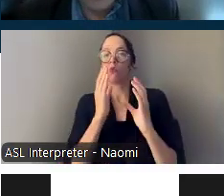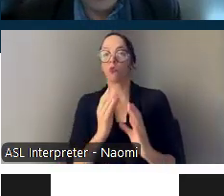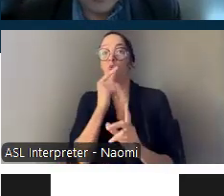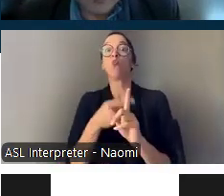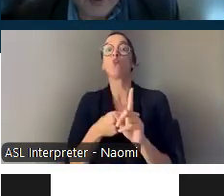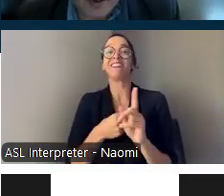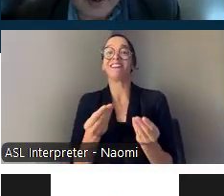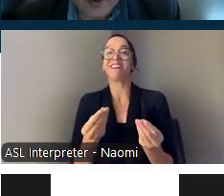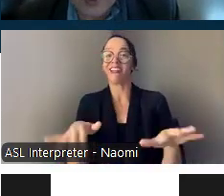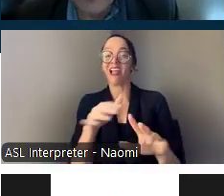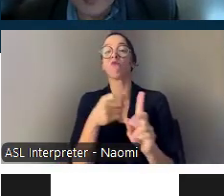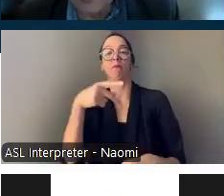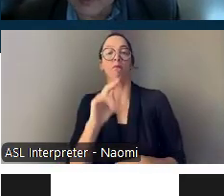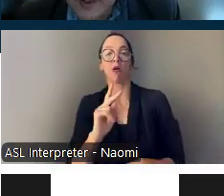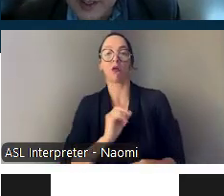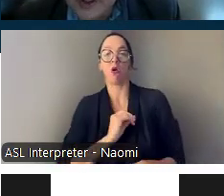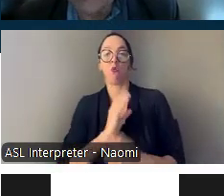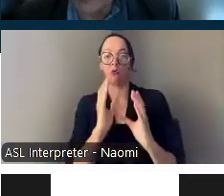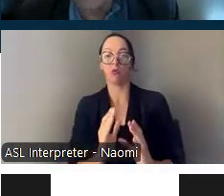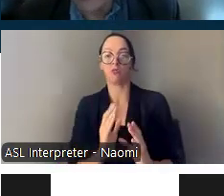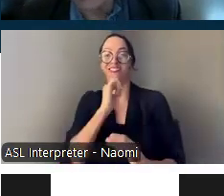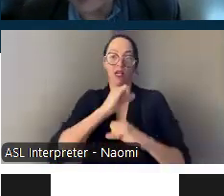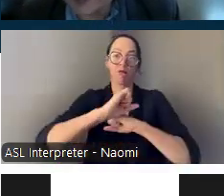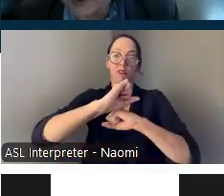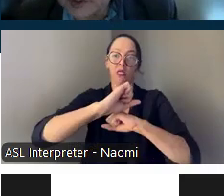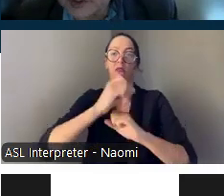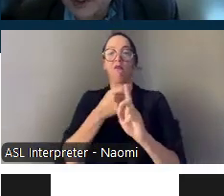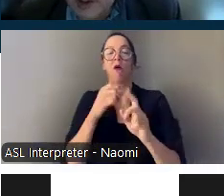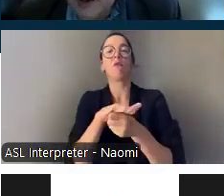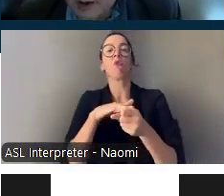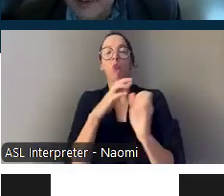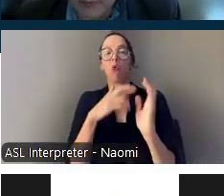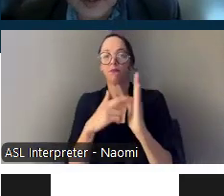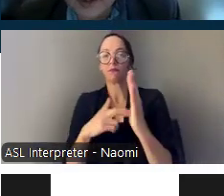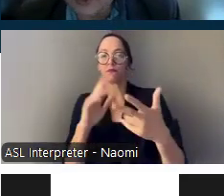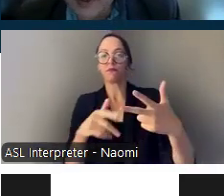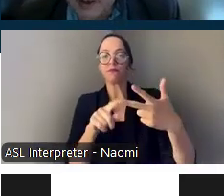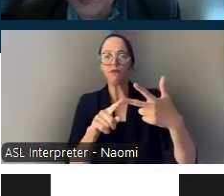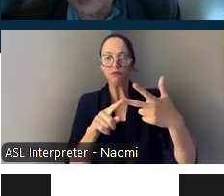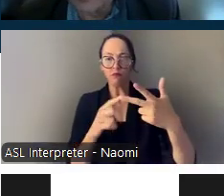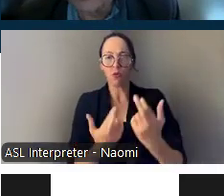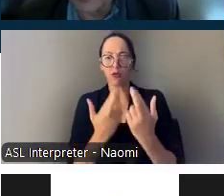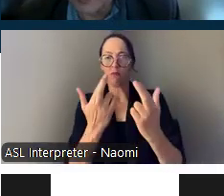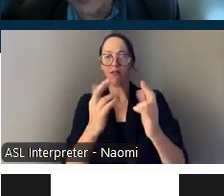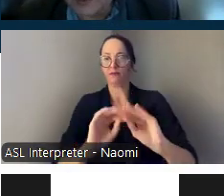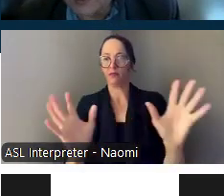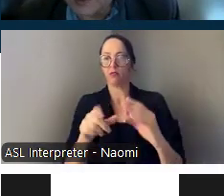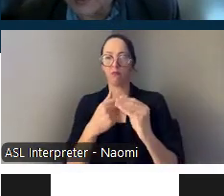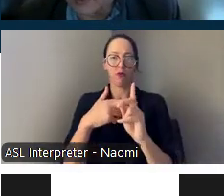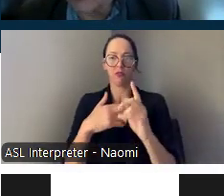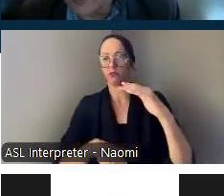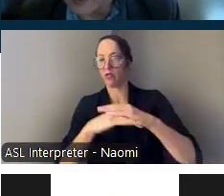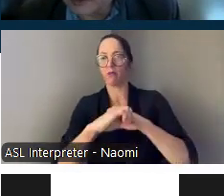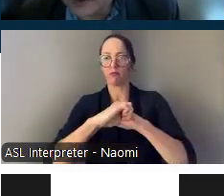ordinances. 3rd, recommend clarification of rent cap protections on residential care facilities for the elderly